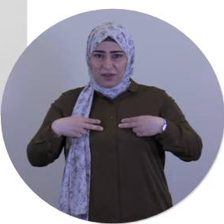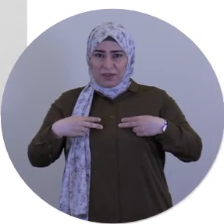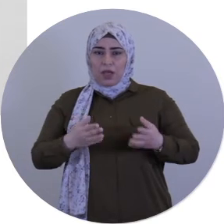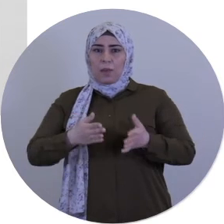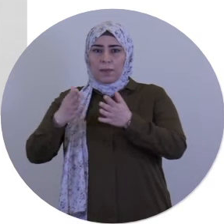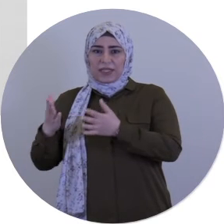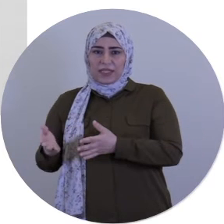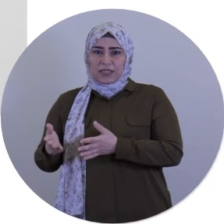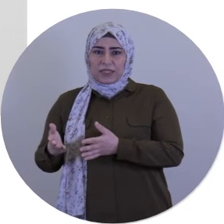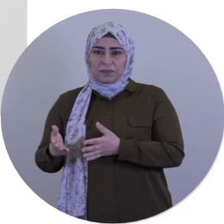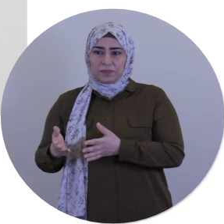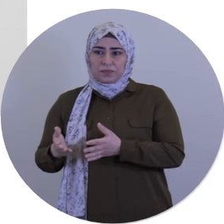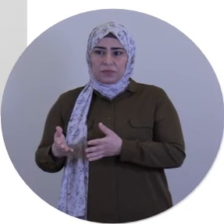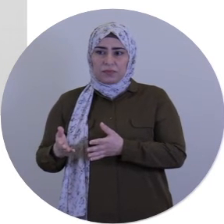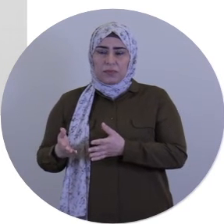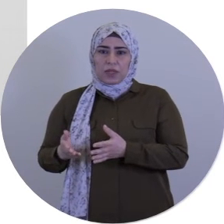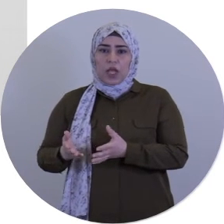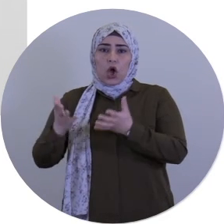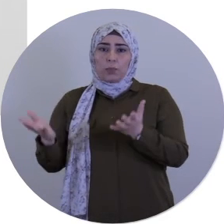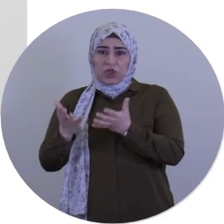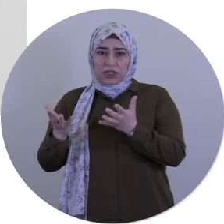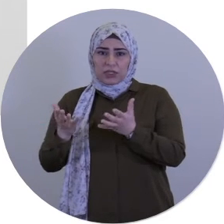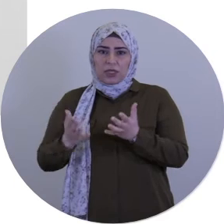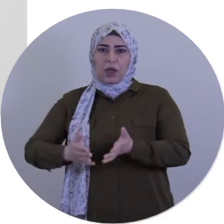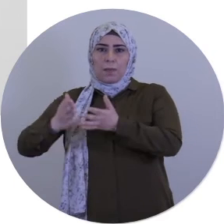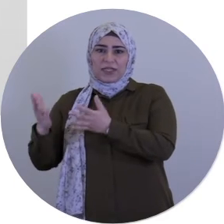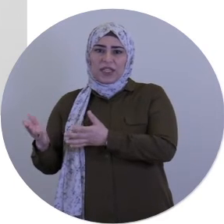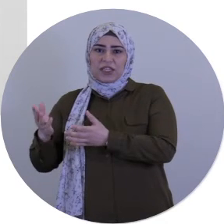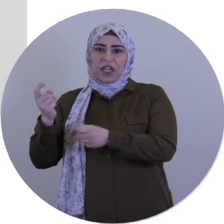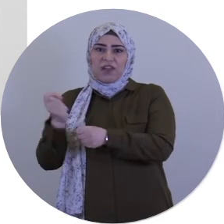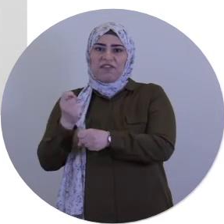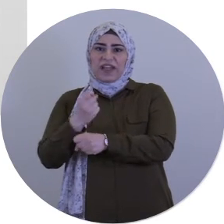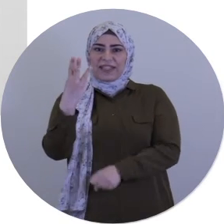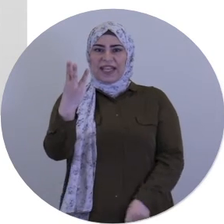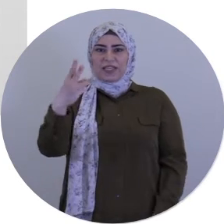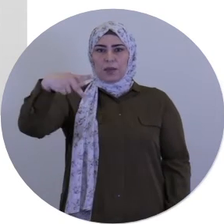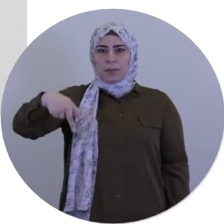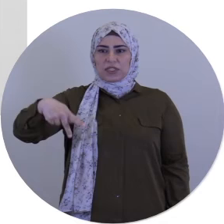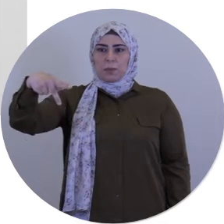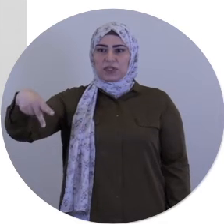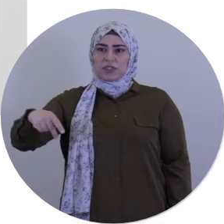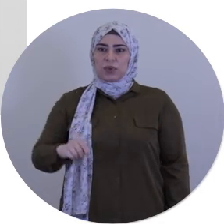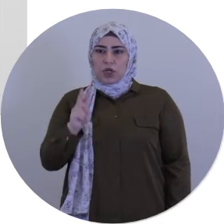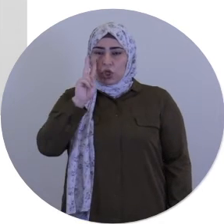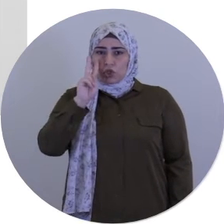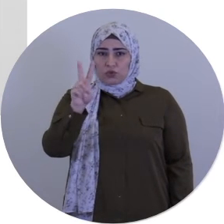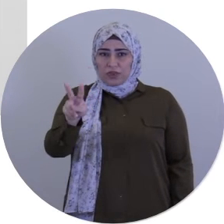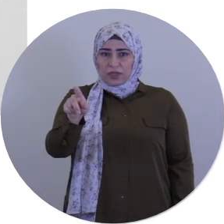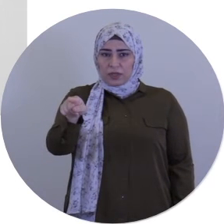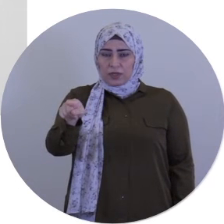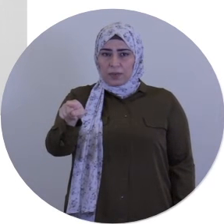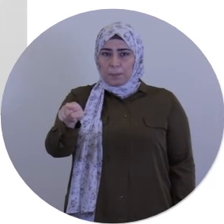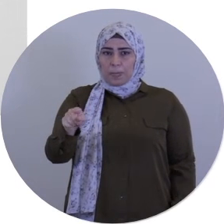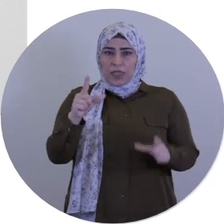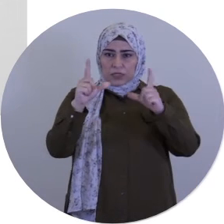enough? Let's see how this works. Remember we talked about John? John didn't repair the tire himself would